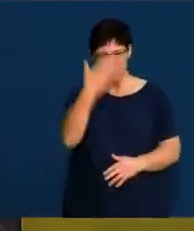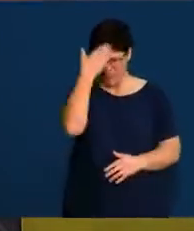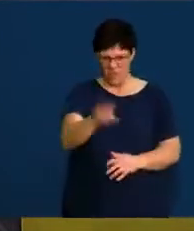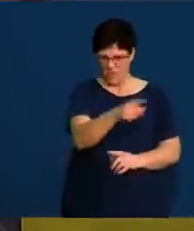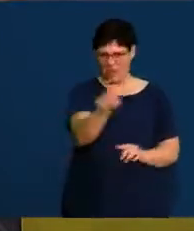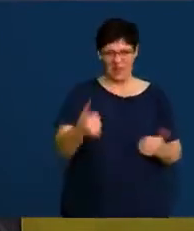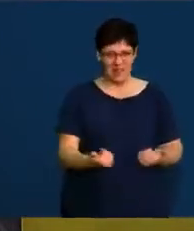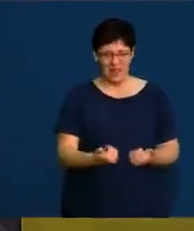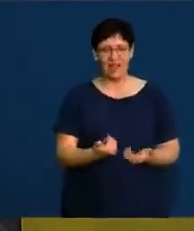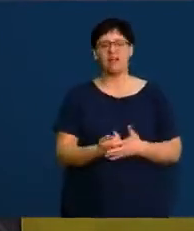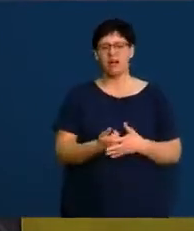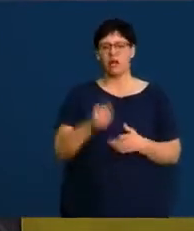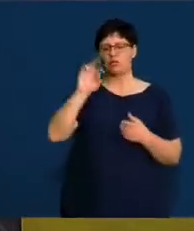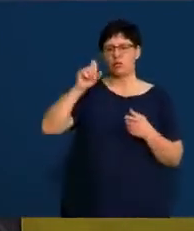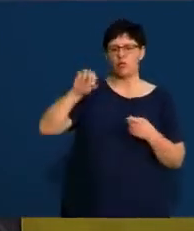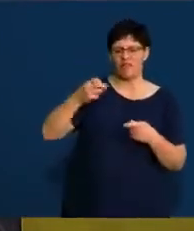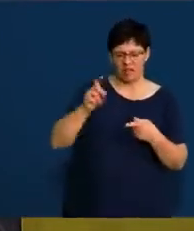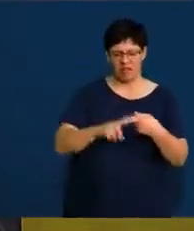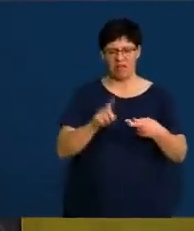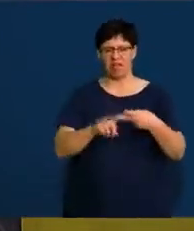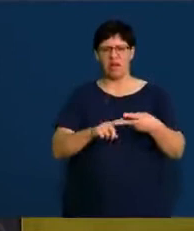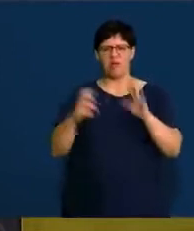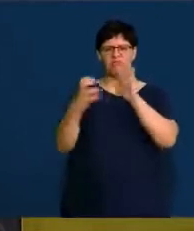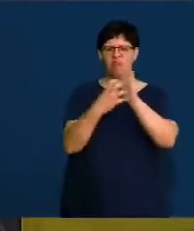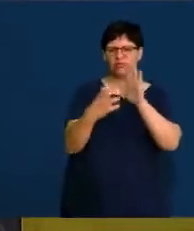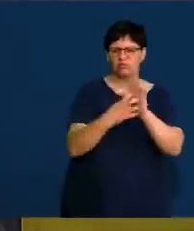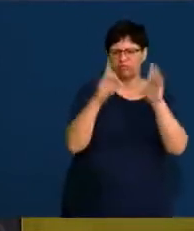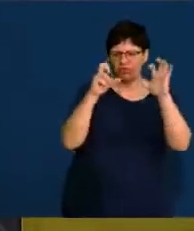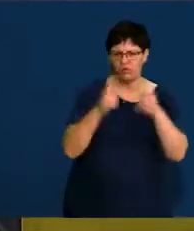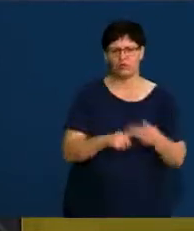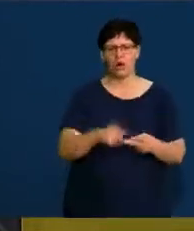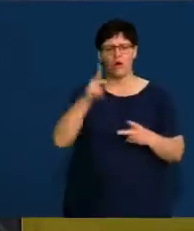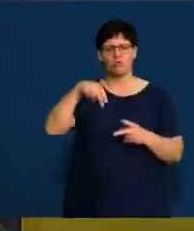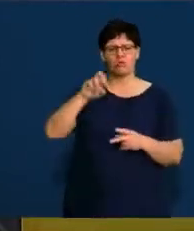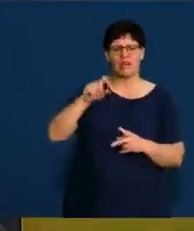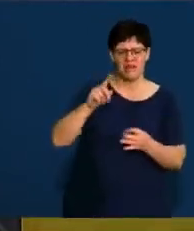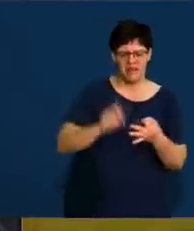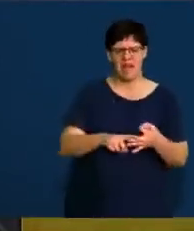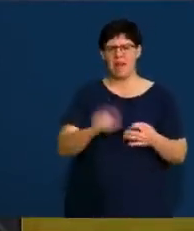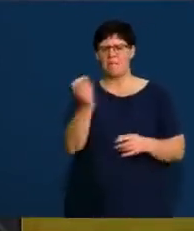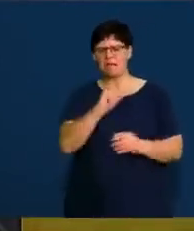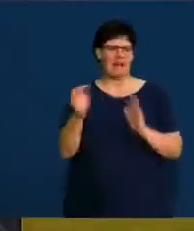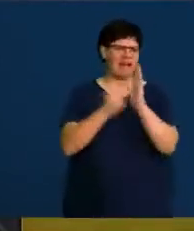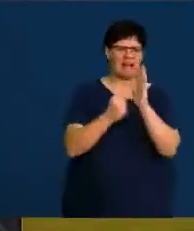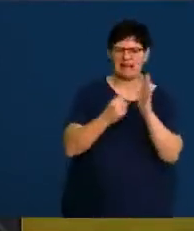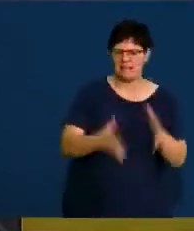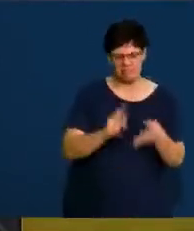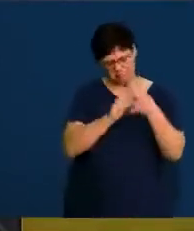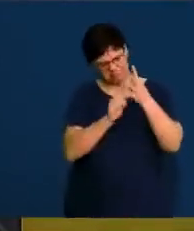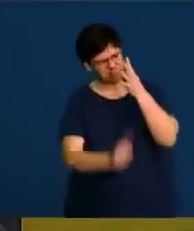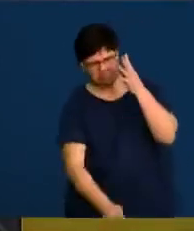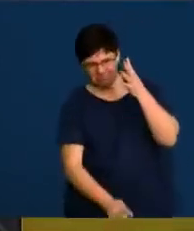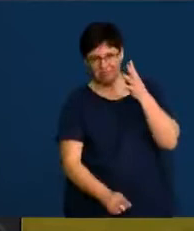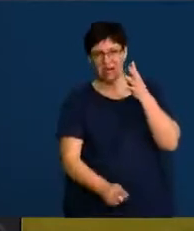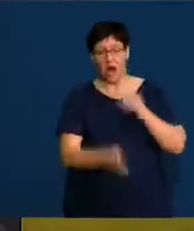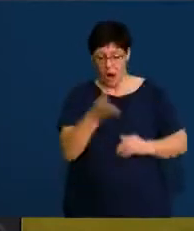talking about. Topographical maps, orthophoto maps, protractors, rulers, pencils, calculators, you name it, it's all